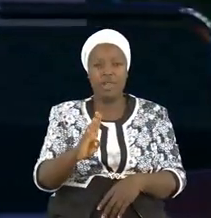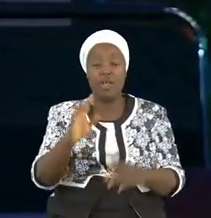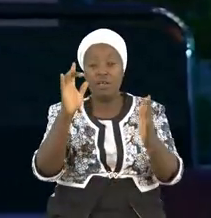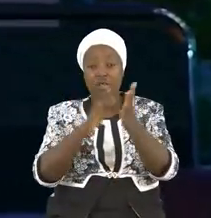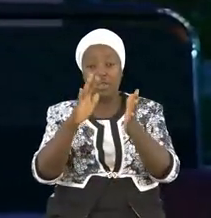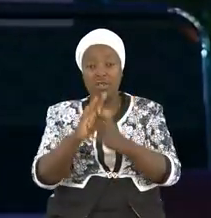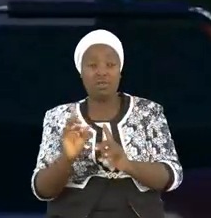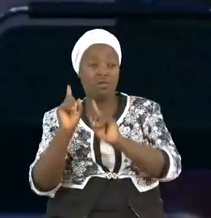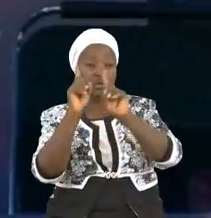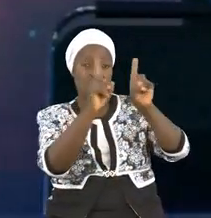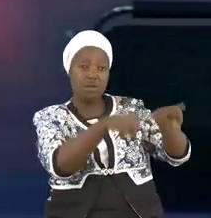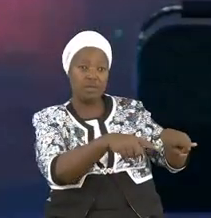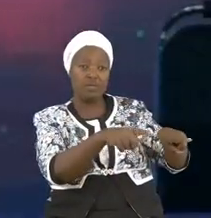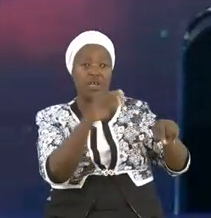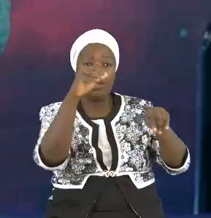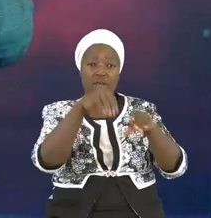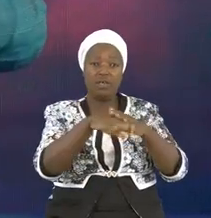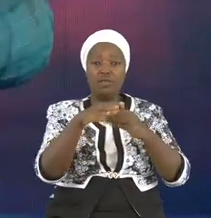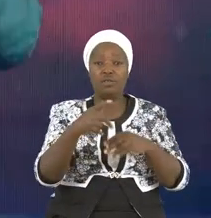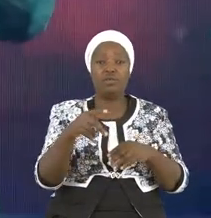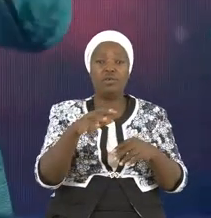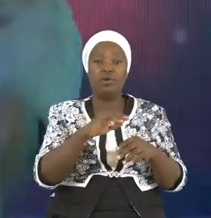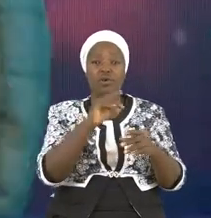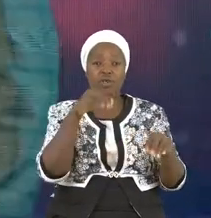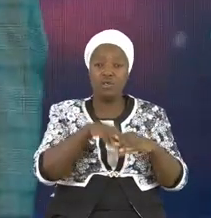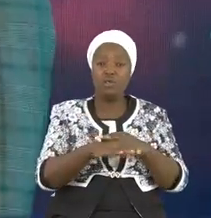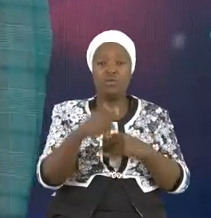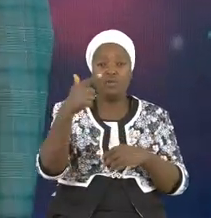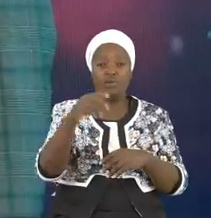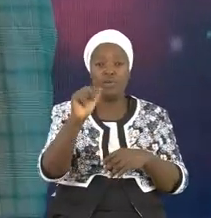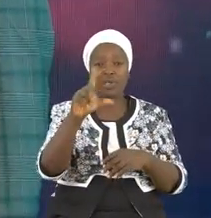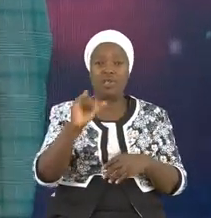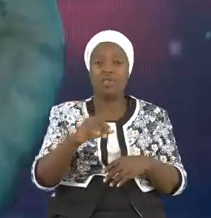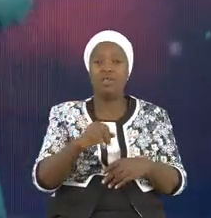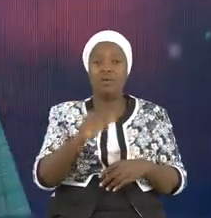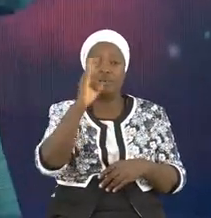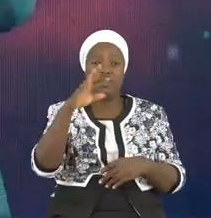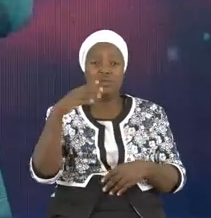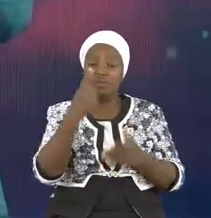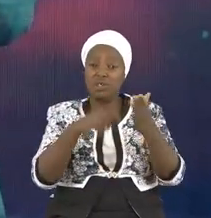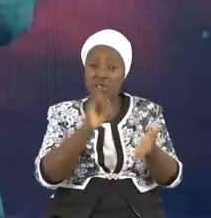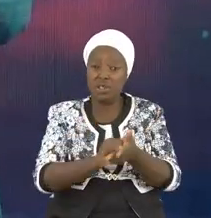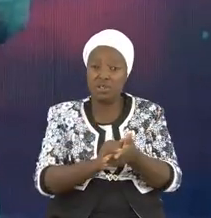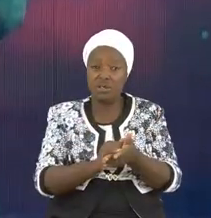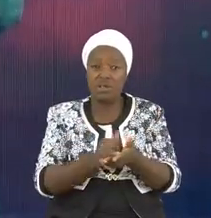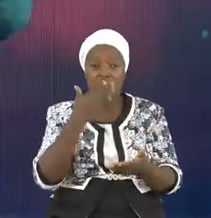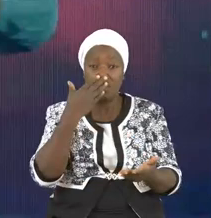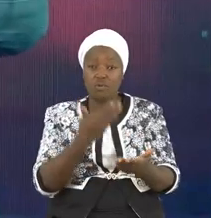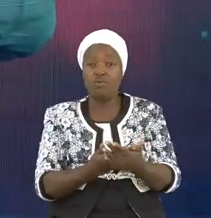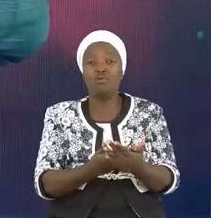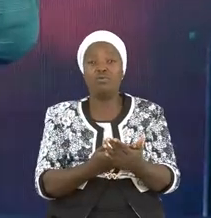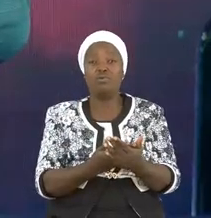Galilee, preaching the gospel. What's that? Good news. Christ